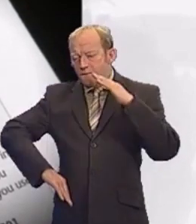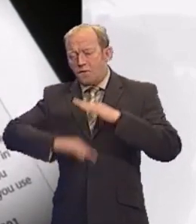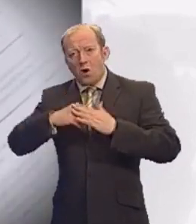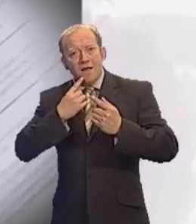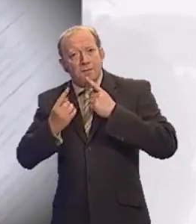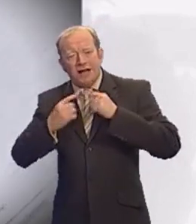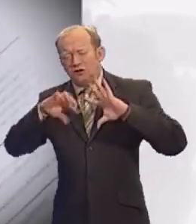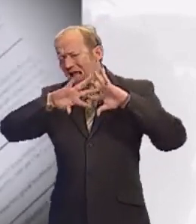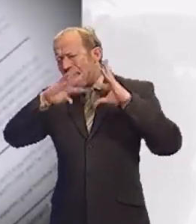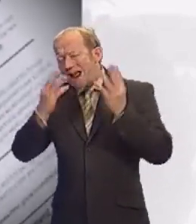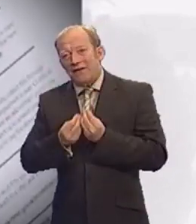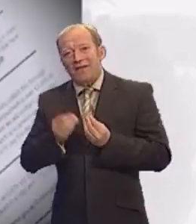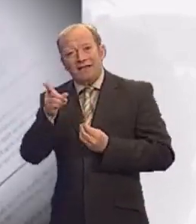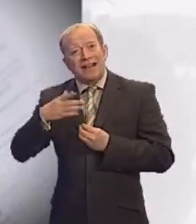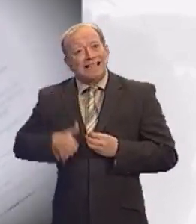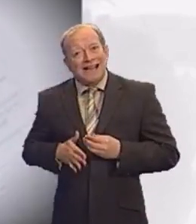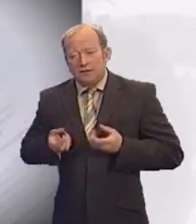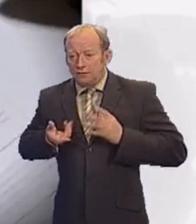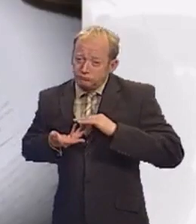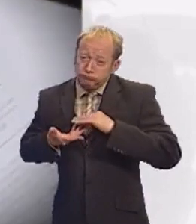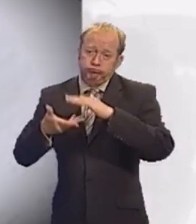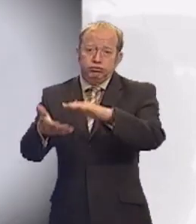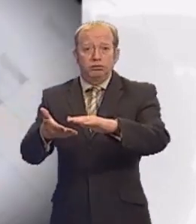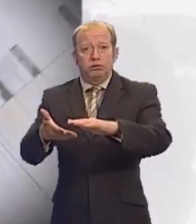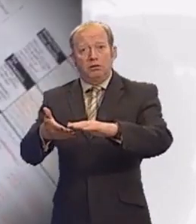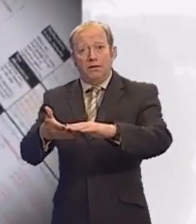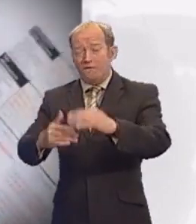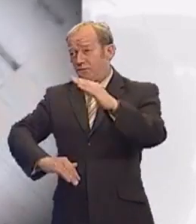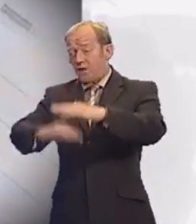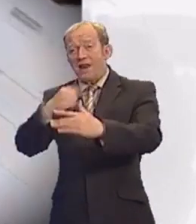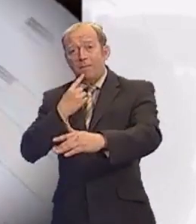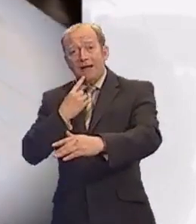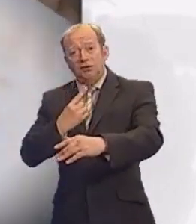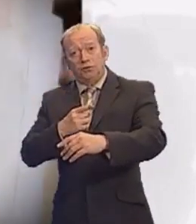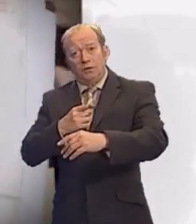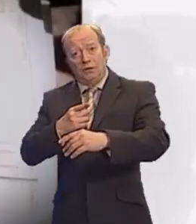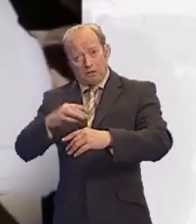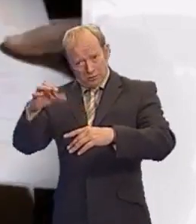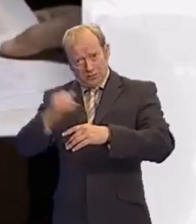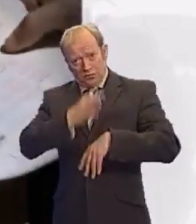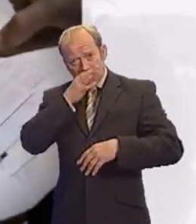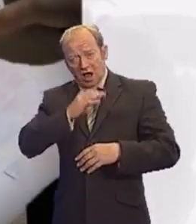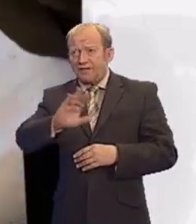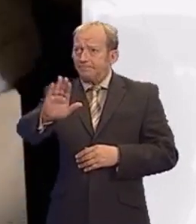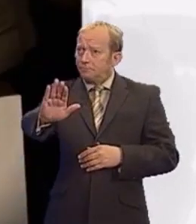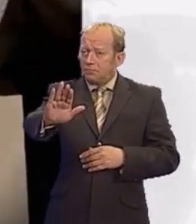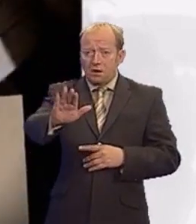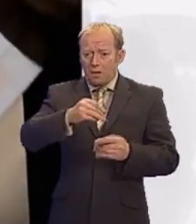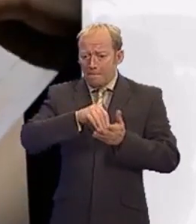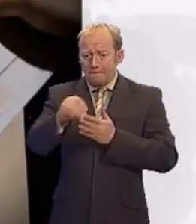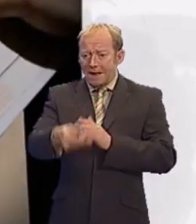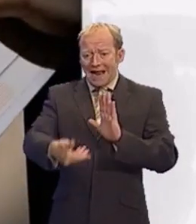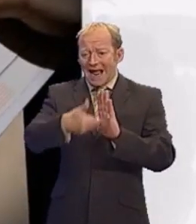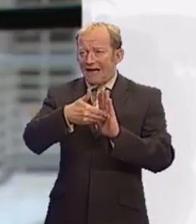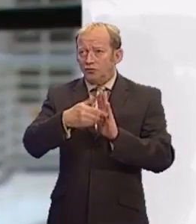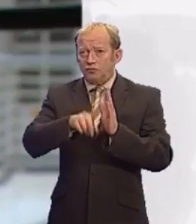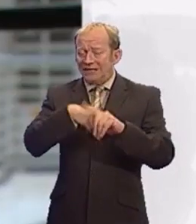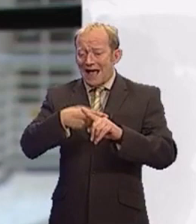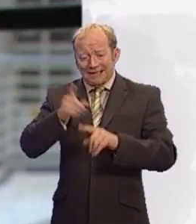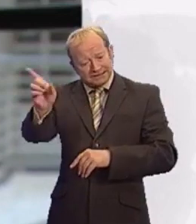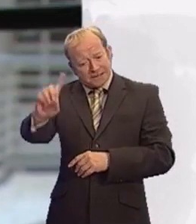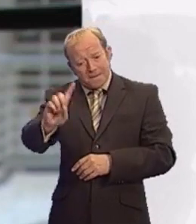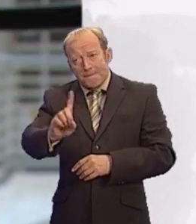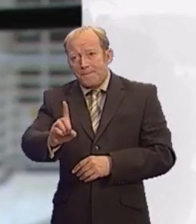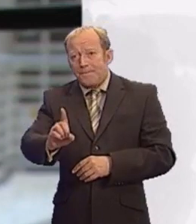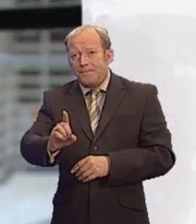with all the information they needed at the time, you should ask them to let you off the extra tax bill. If it was